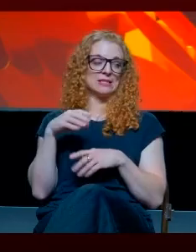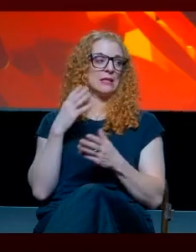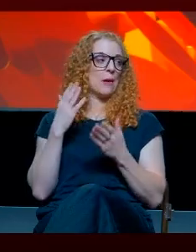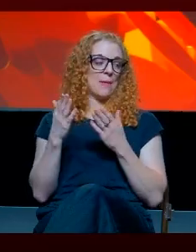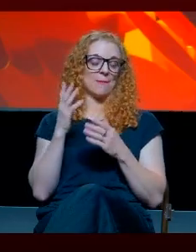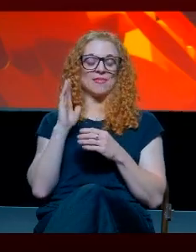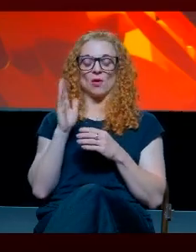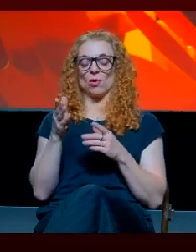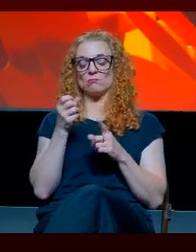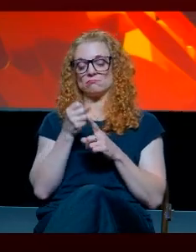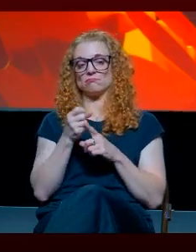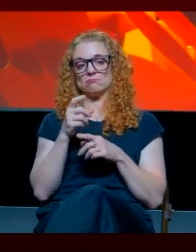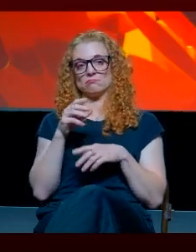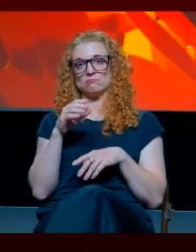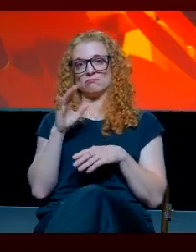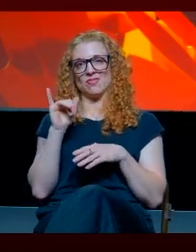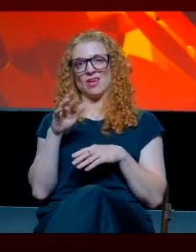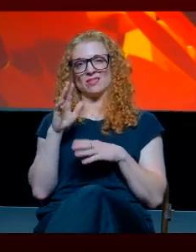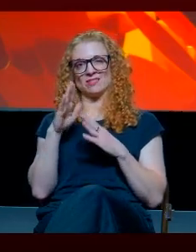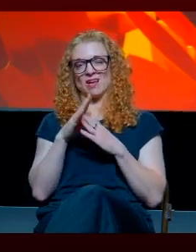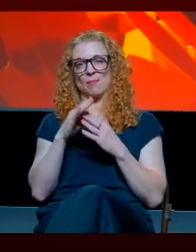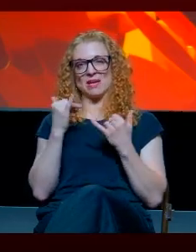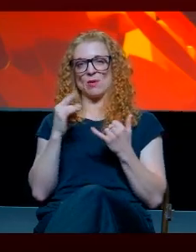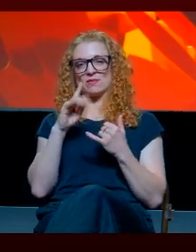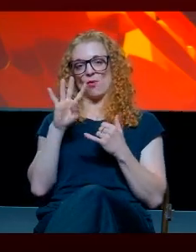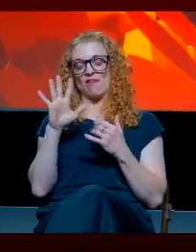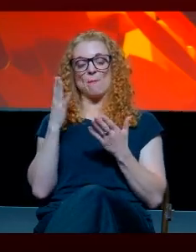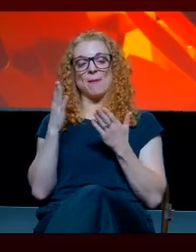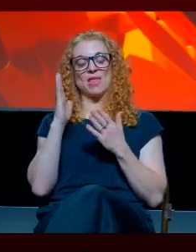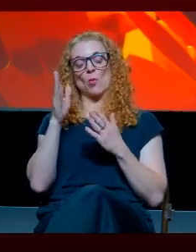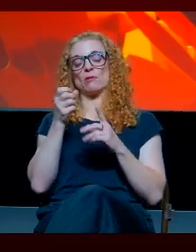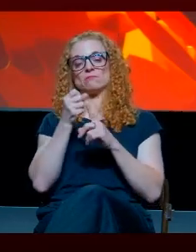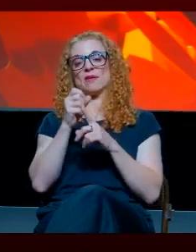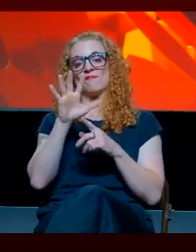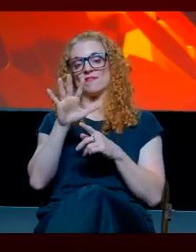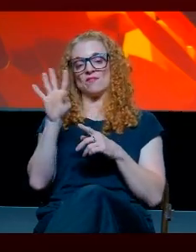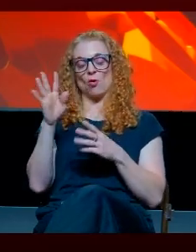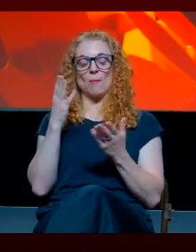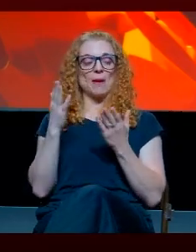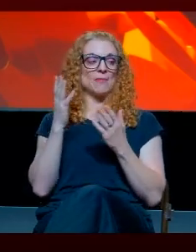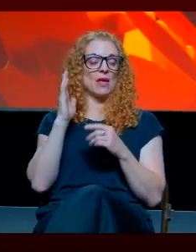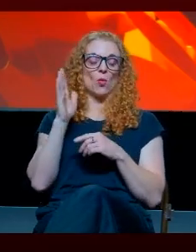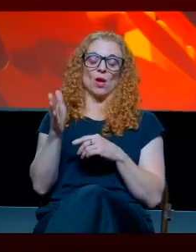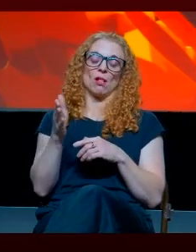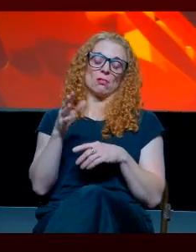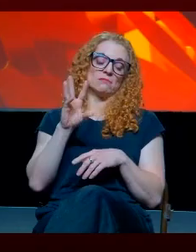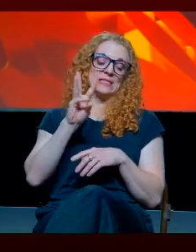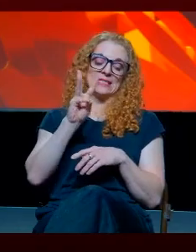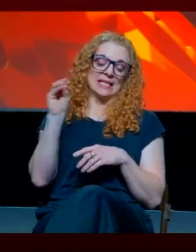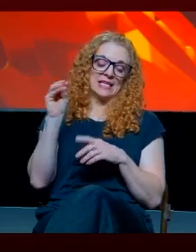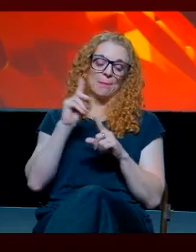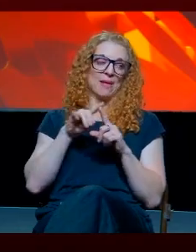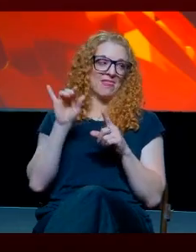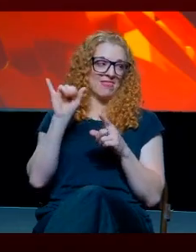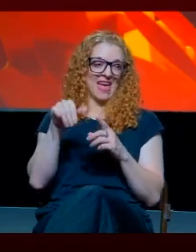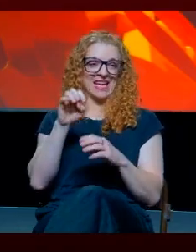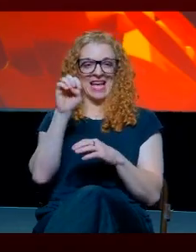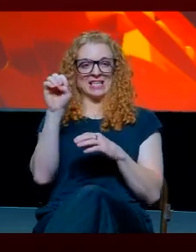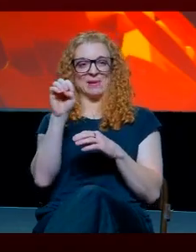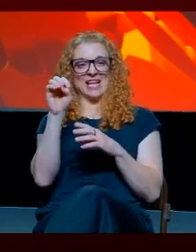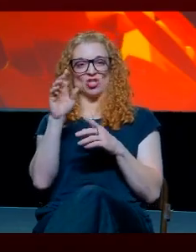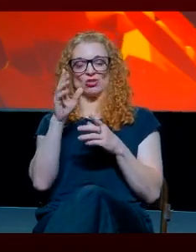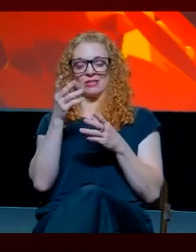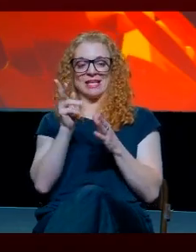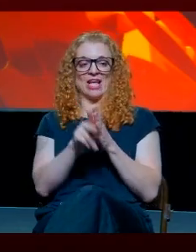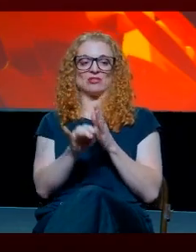get, the record now is 45. Maybe they'll get to 54. Maybe they'll get to 60. But that exponential just kills